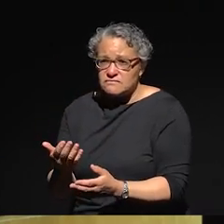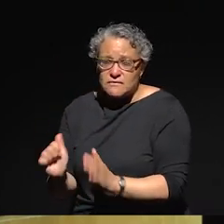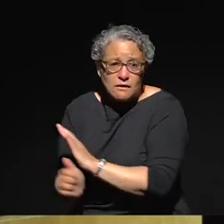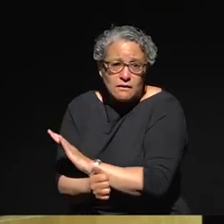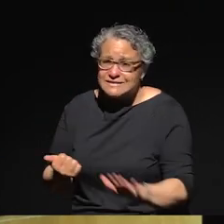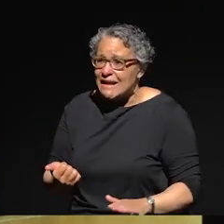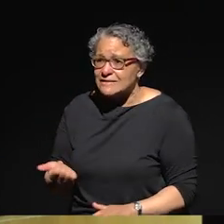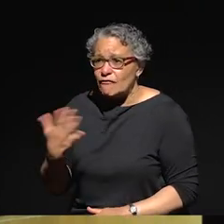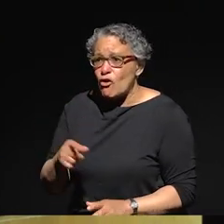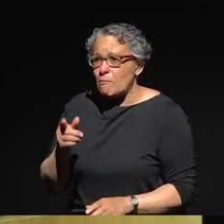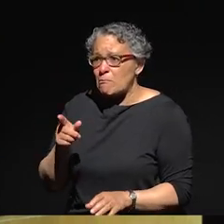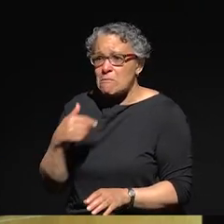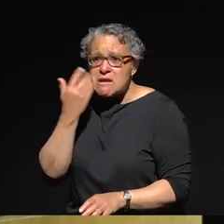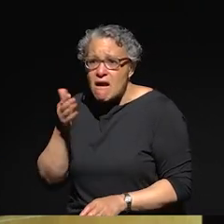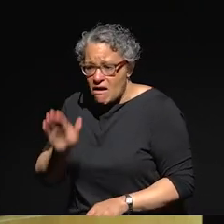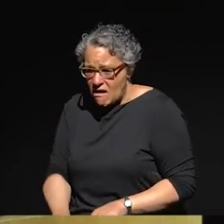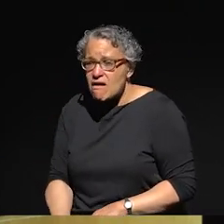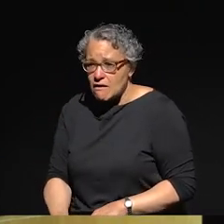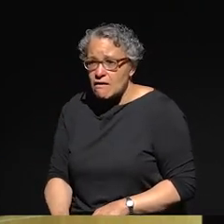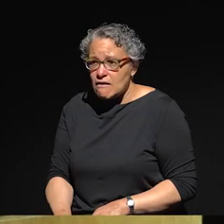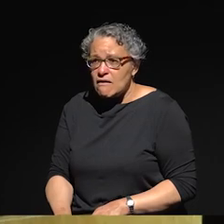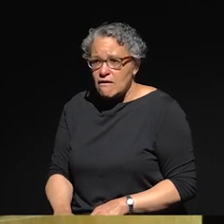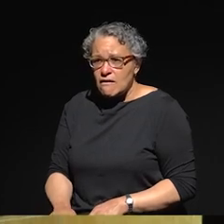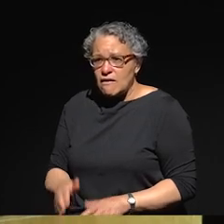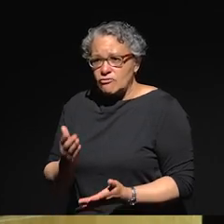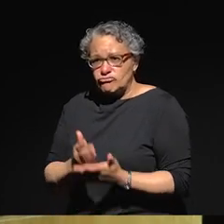the outset. I mean, it was clear that this was some sort of prodigy.